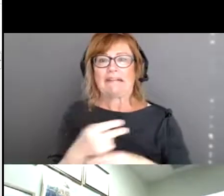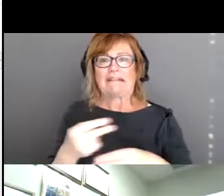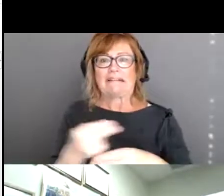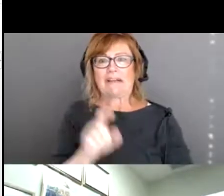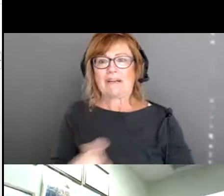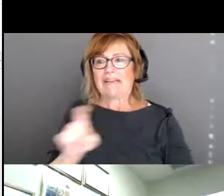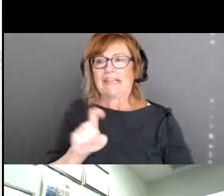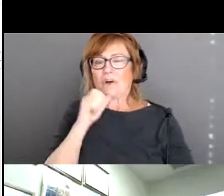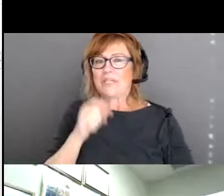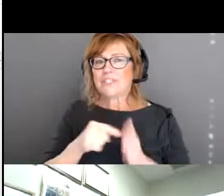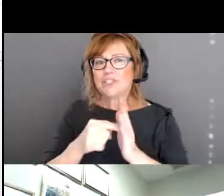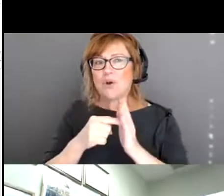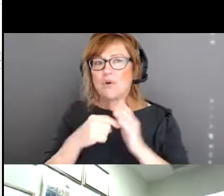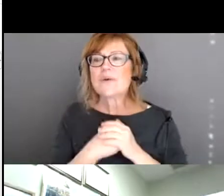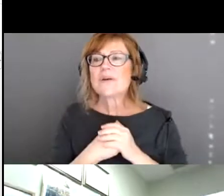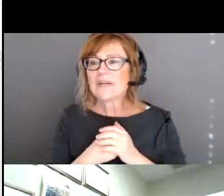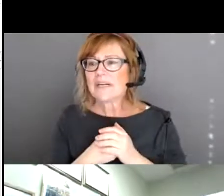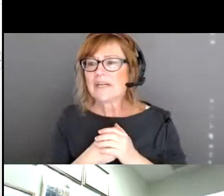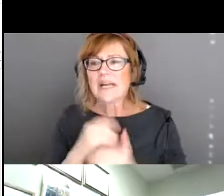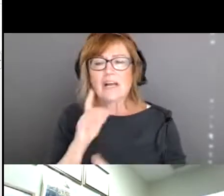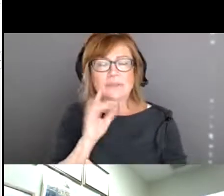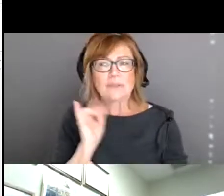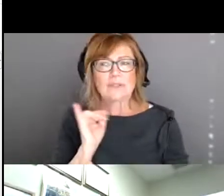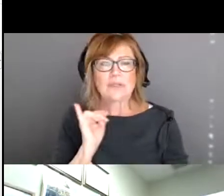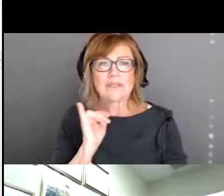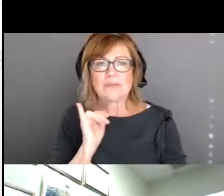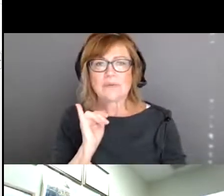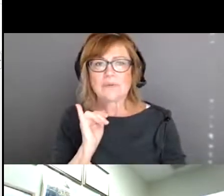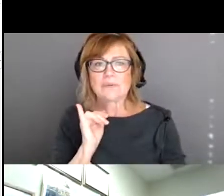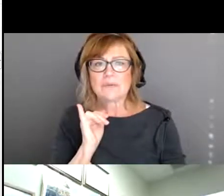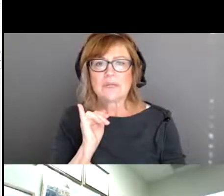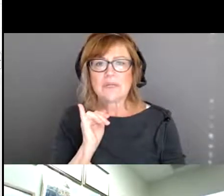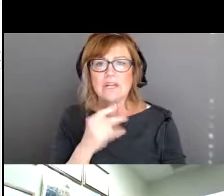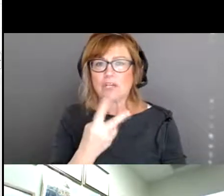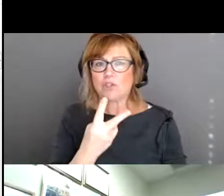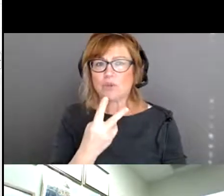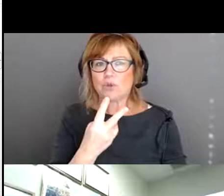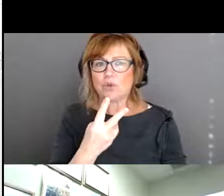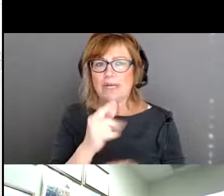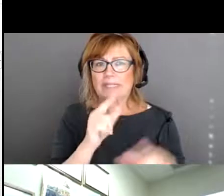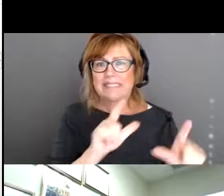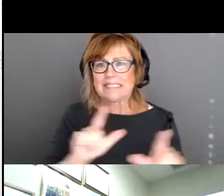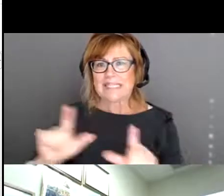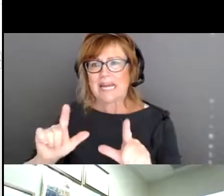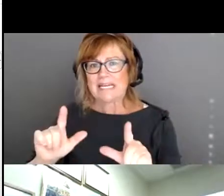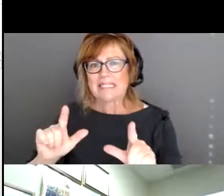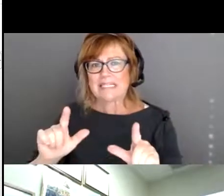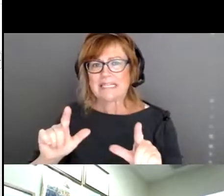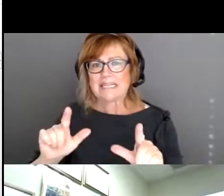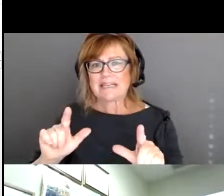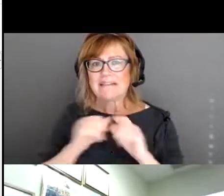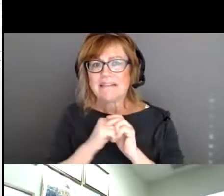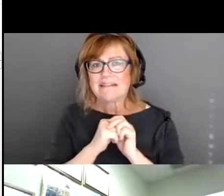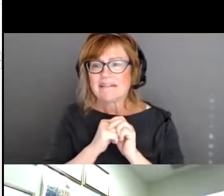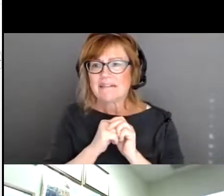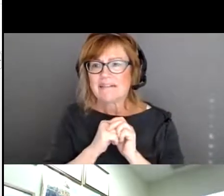not showing. Okay. Yeah, it looks like there are two slides moving. Why don't you